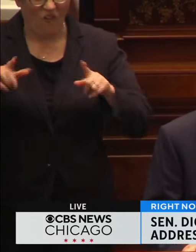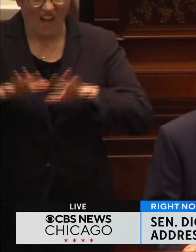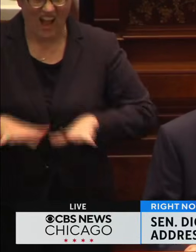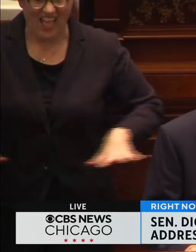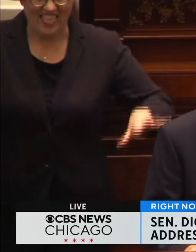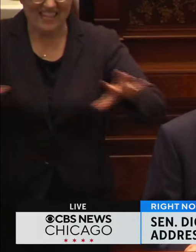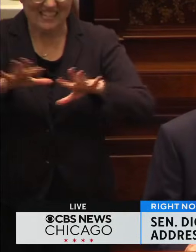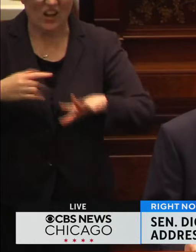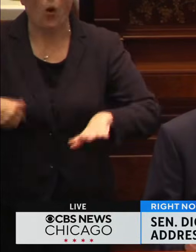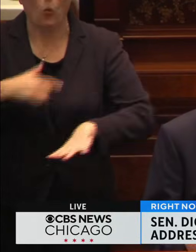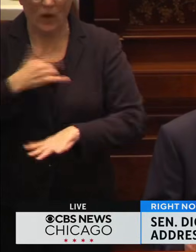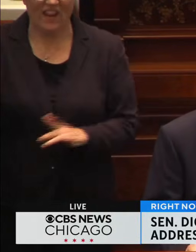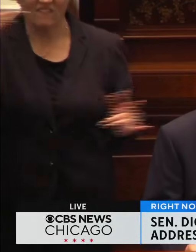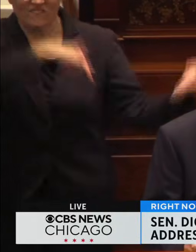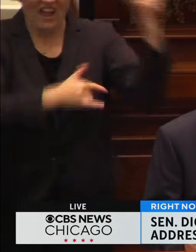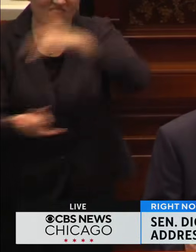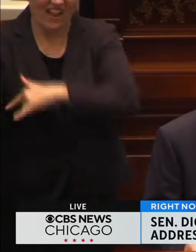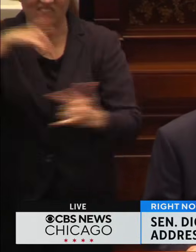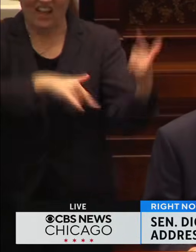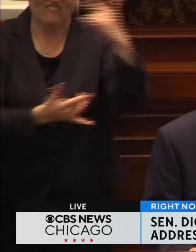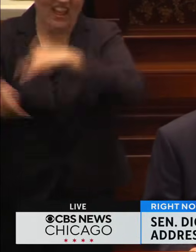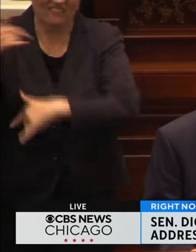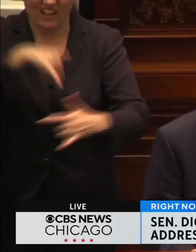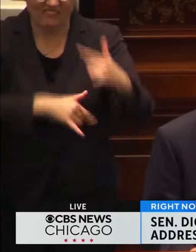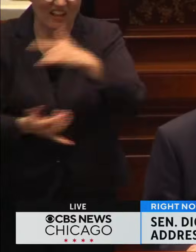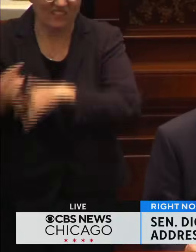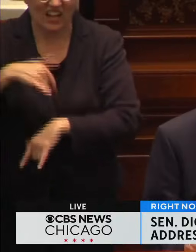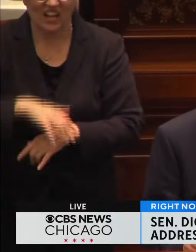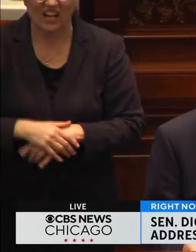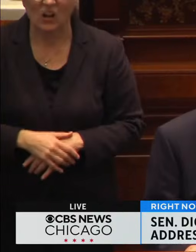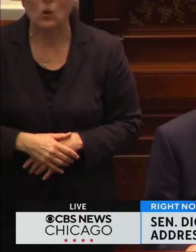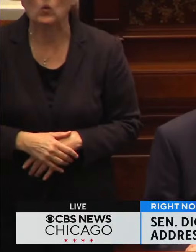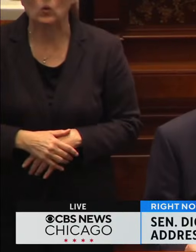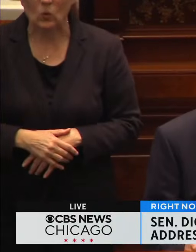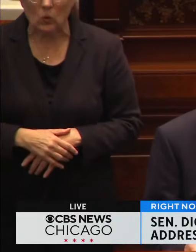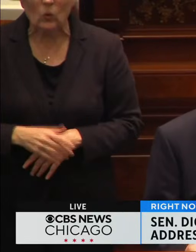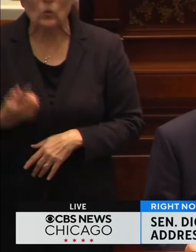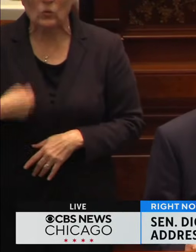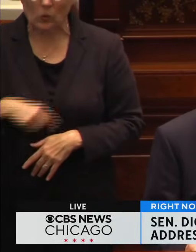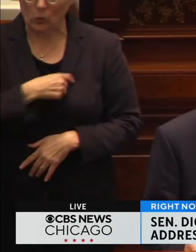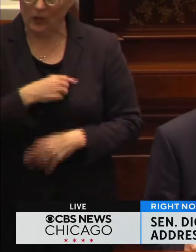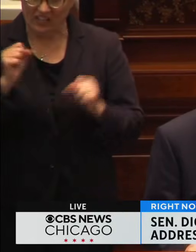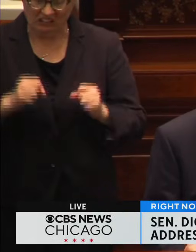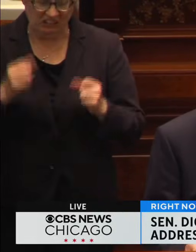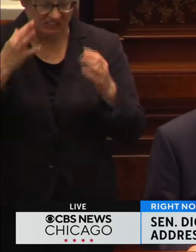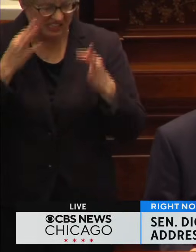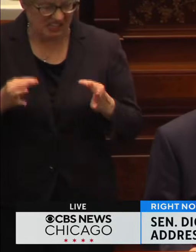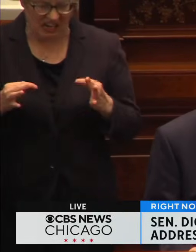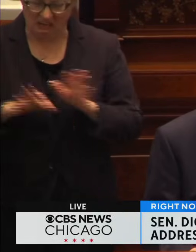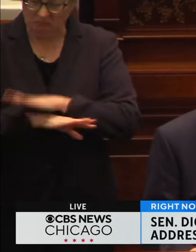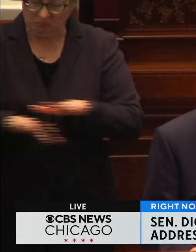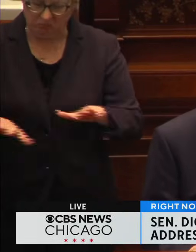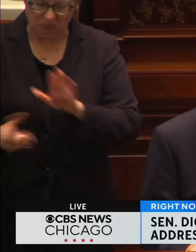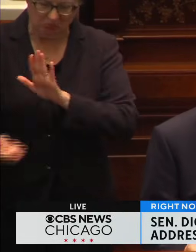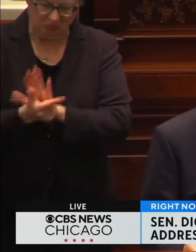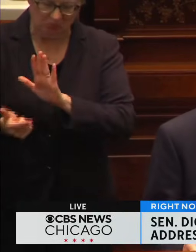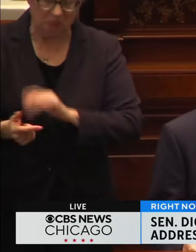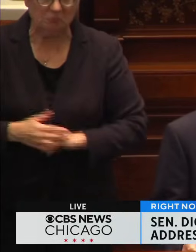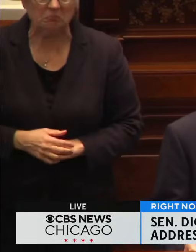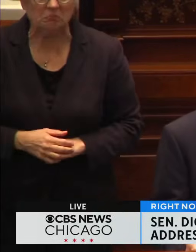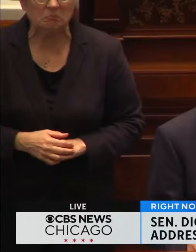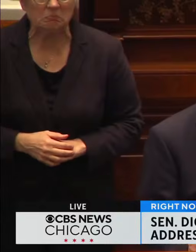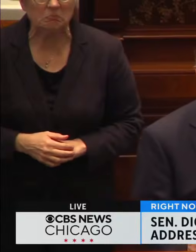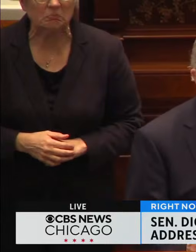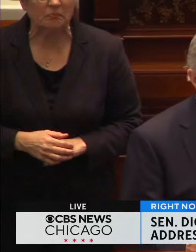America. And they were sick and tired of smoke on airplanes. And they joined me, and we passed a ban on smoking on airplanes. And then